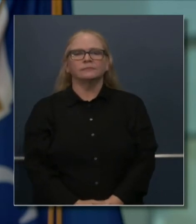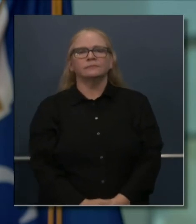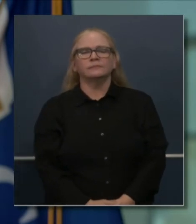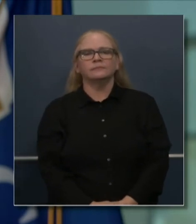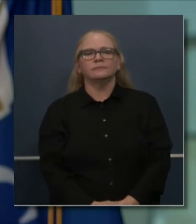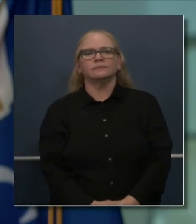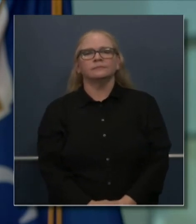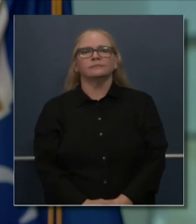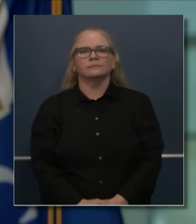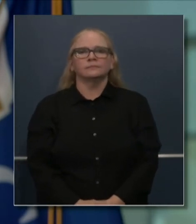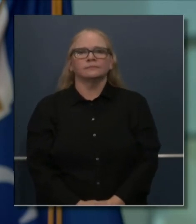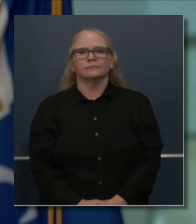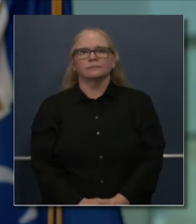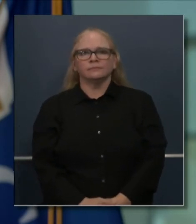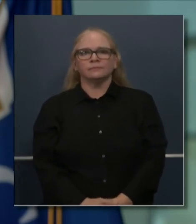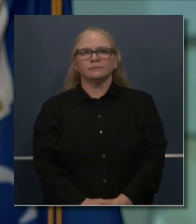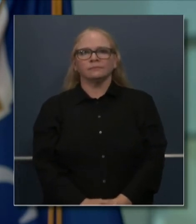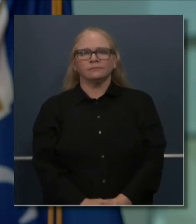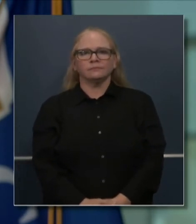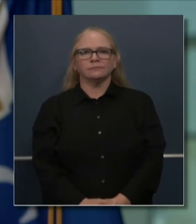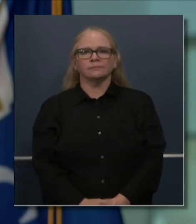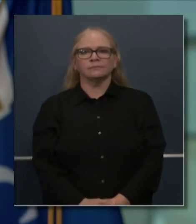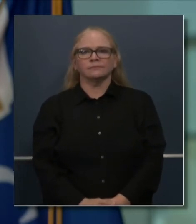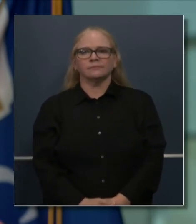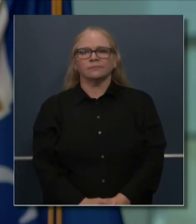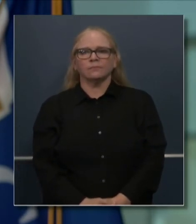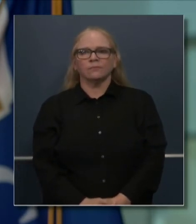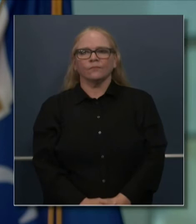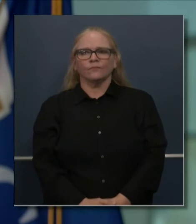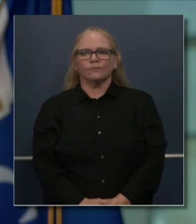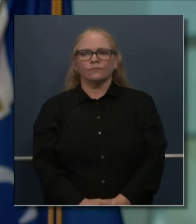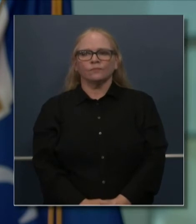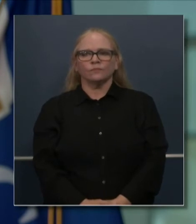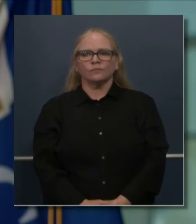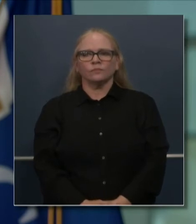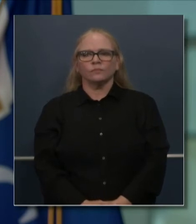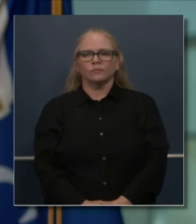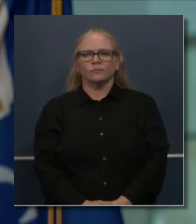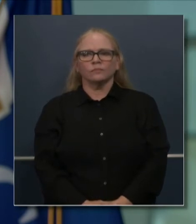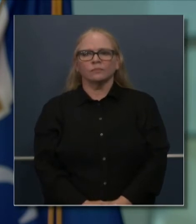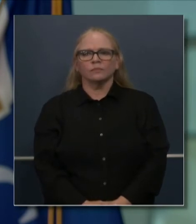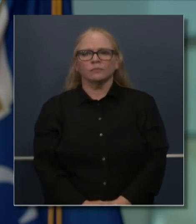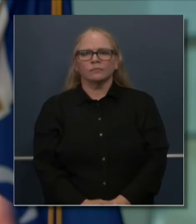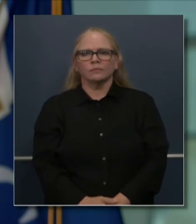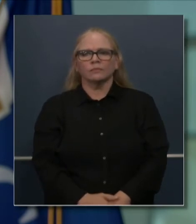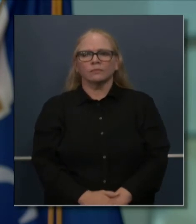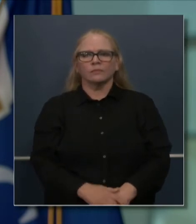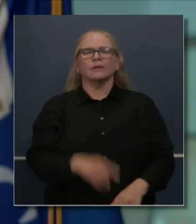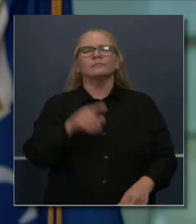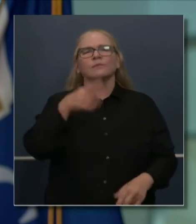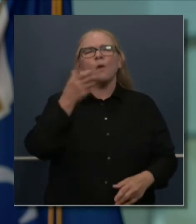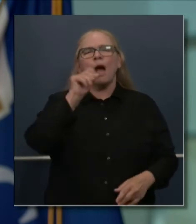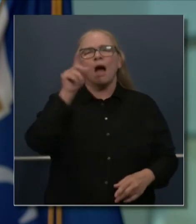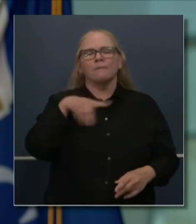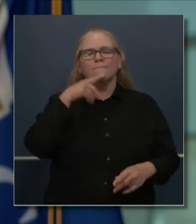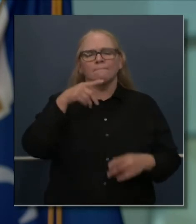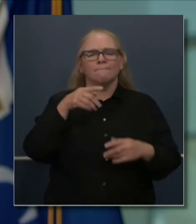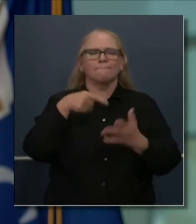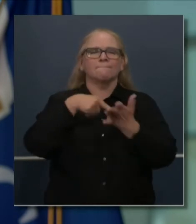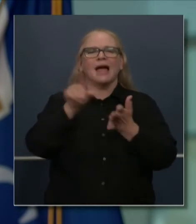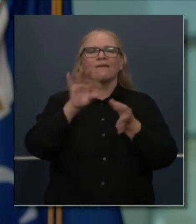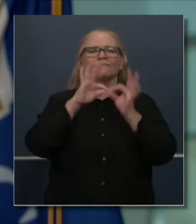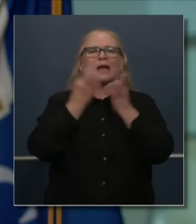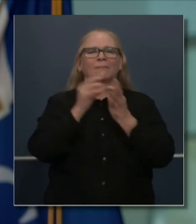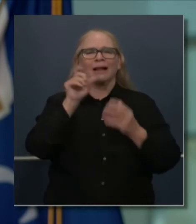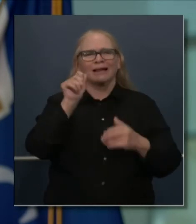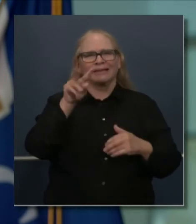Thank you so much. I have a question about paid family leave, which you've staked out as a priority issue. In June, you reached an agreement with